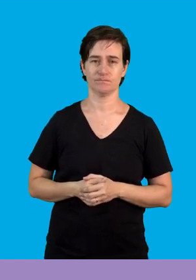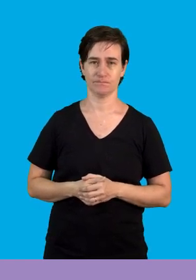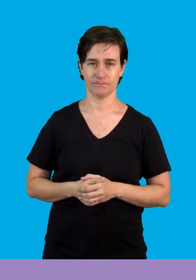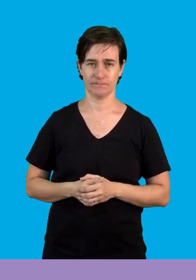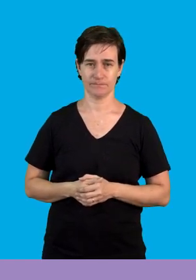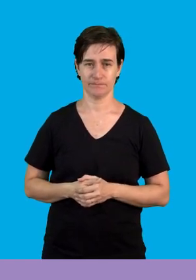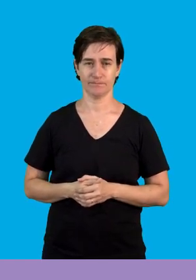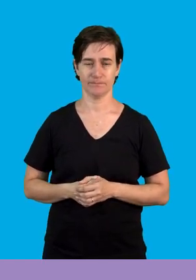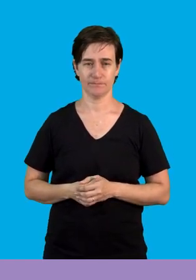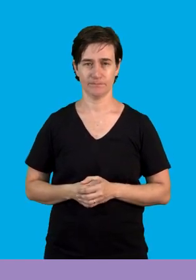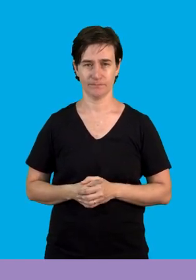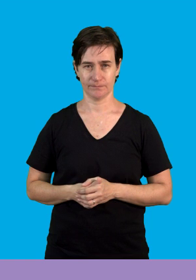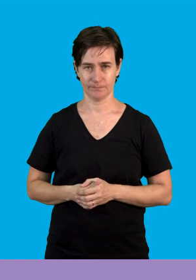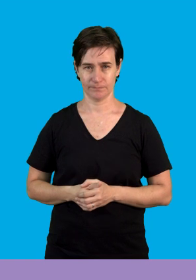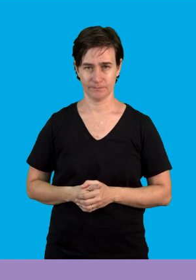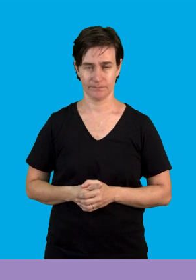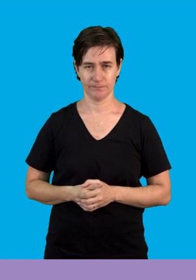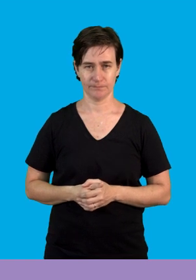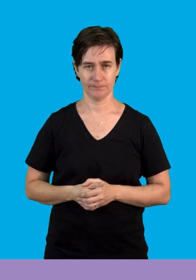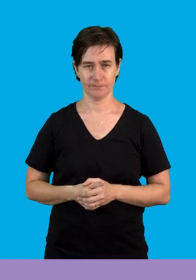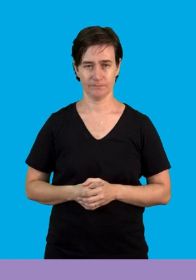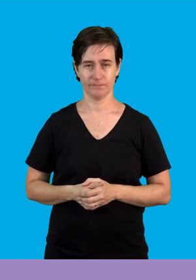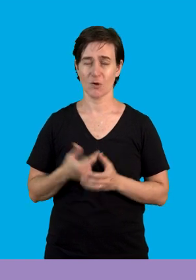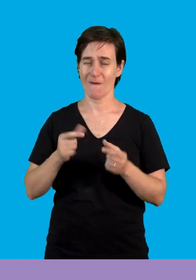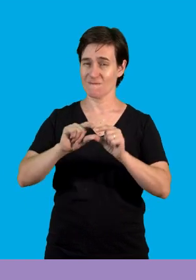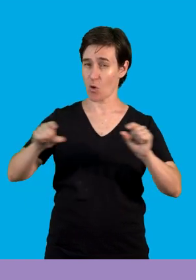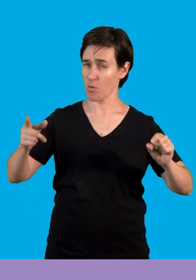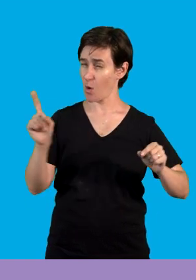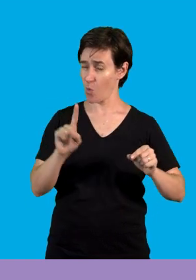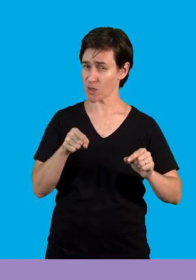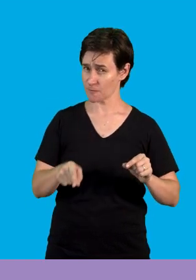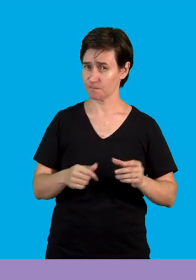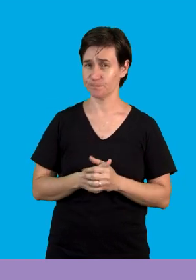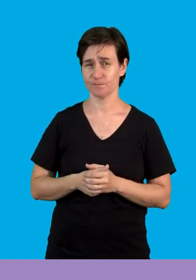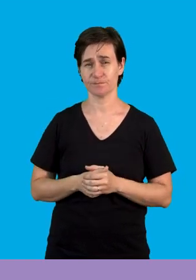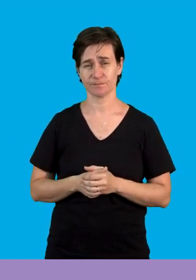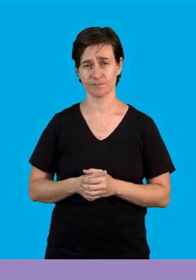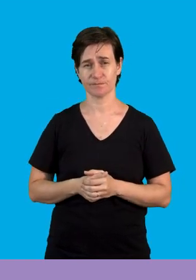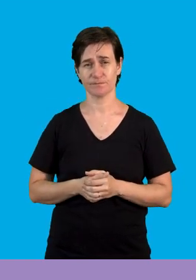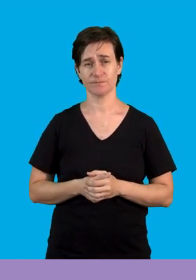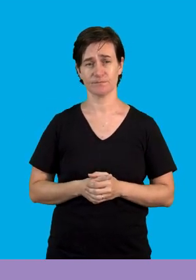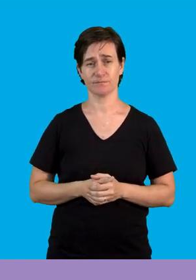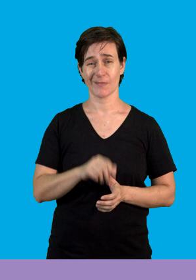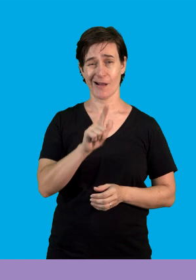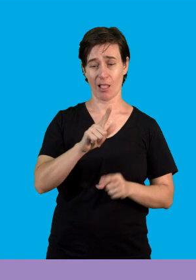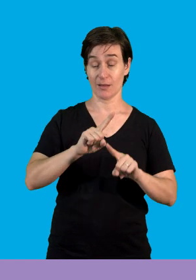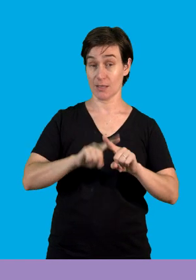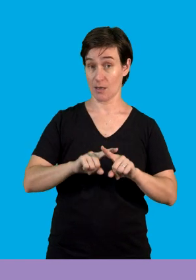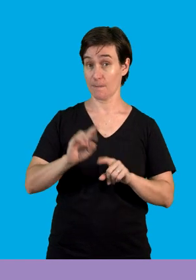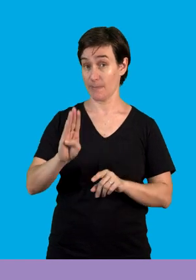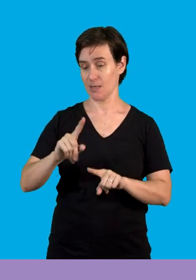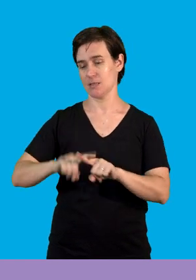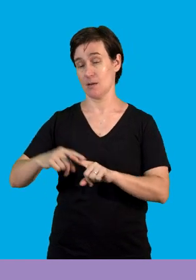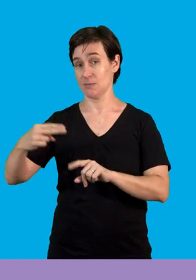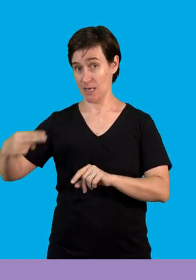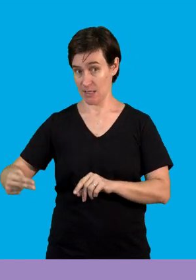a multiplied by the height. So the formula of the volume of a rectangular prism, length times